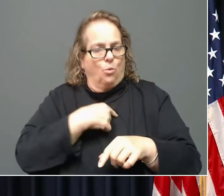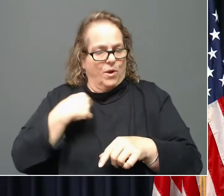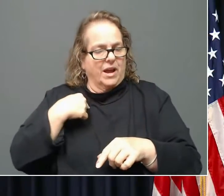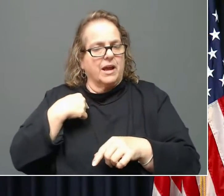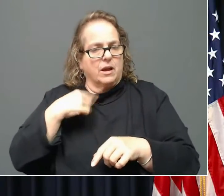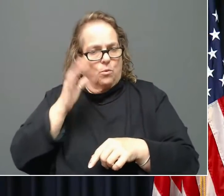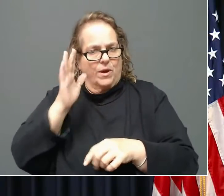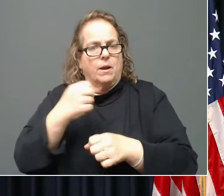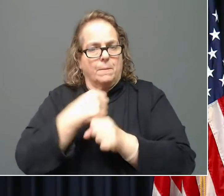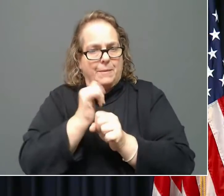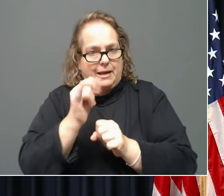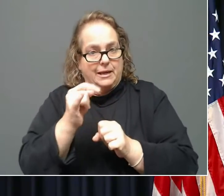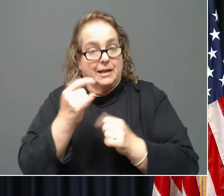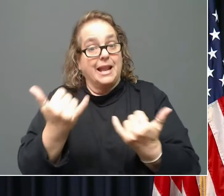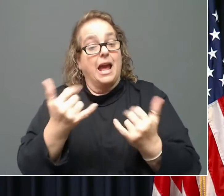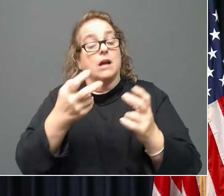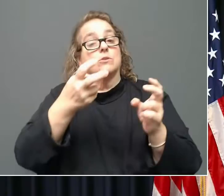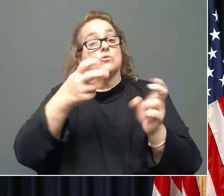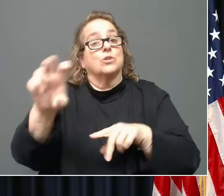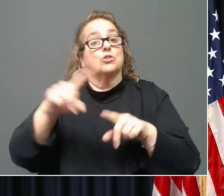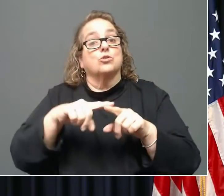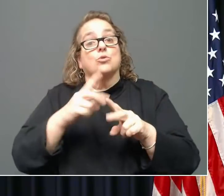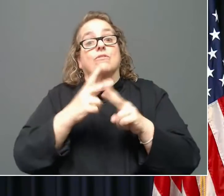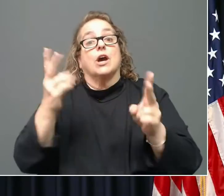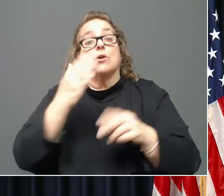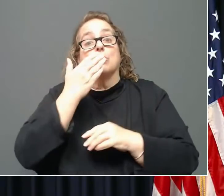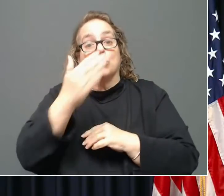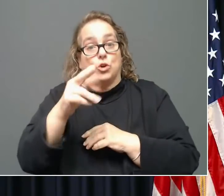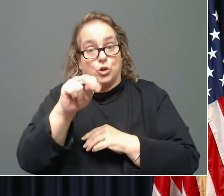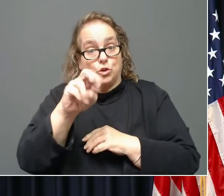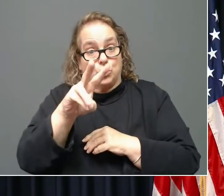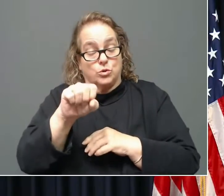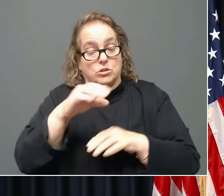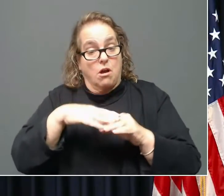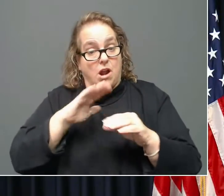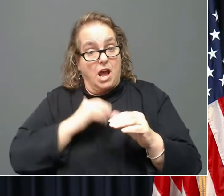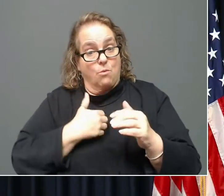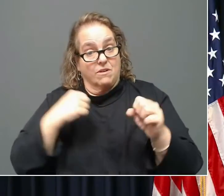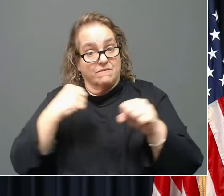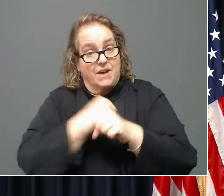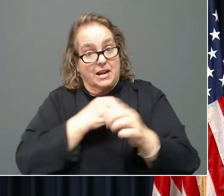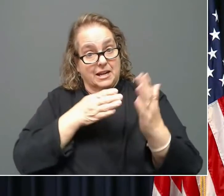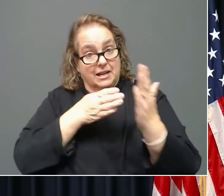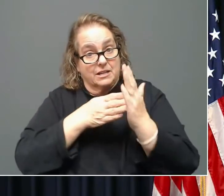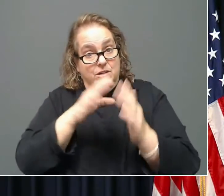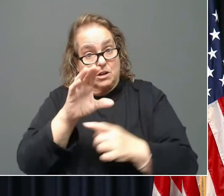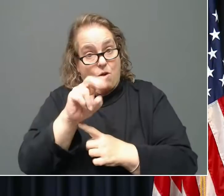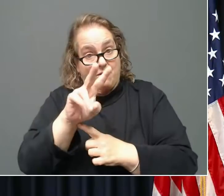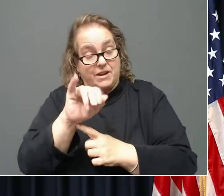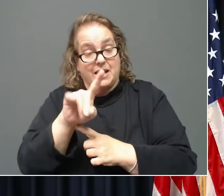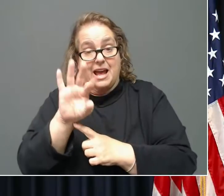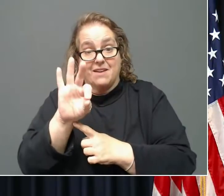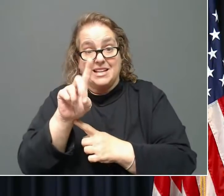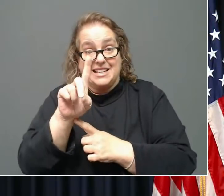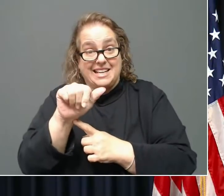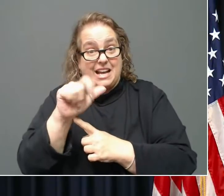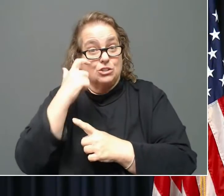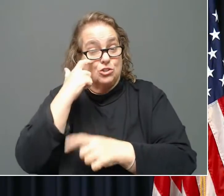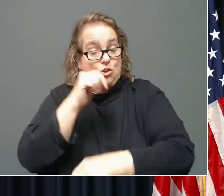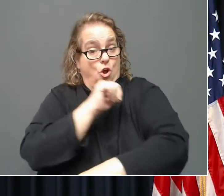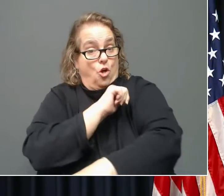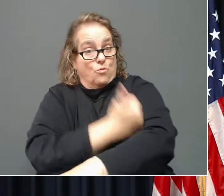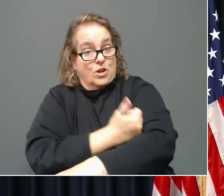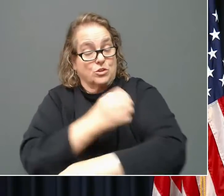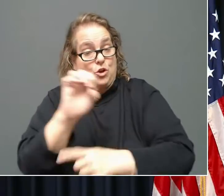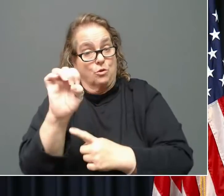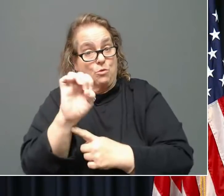some really good news in our fight against COVID. The FDA has authorized emergency usage of a